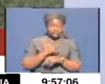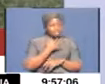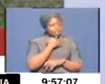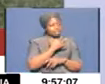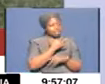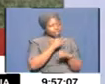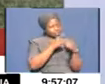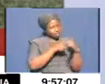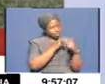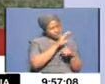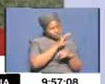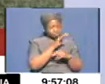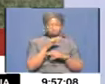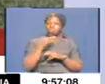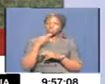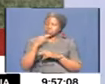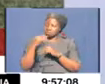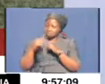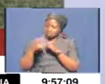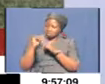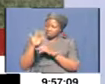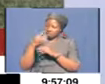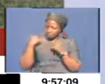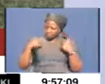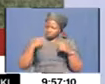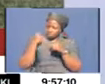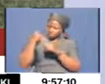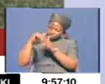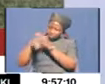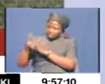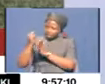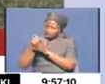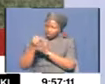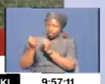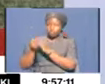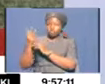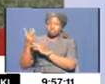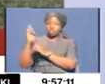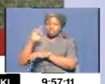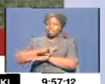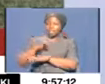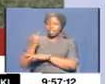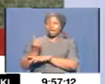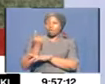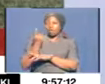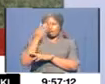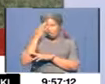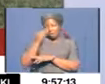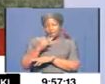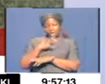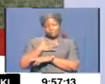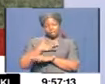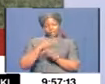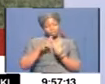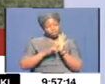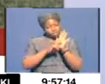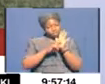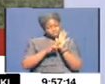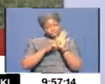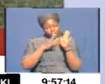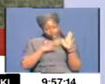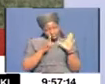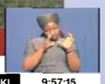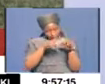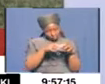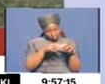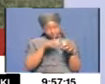365. Yeah. I was in the office for only 14 days. 14 days. Yes. Because I was representing my club in